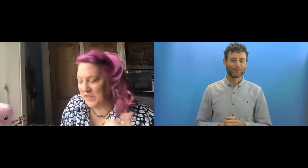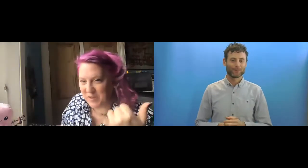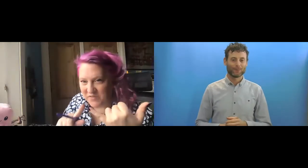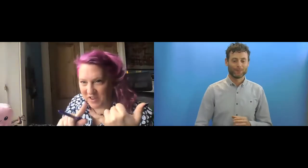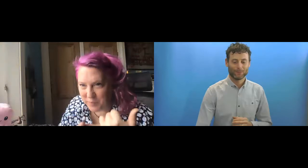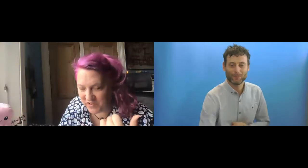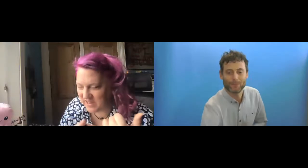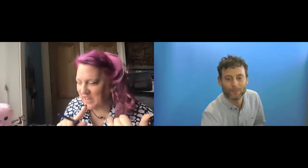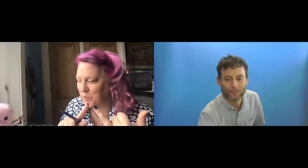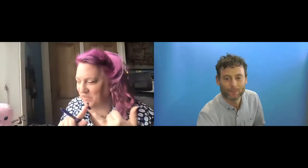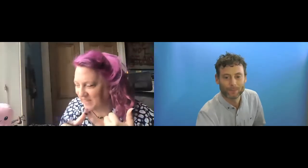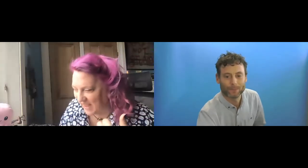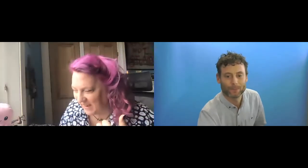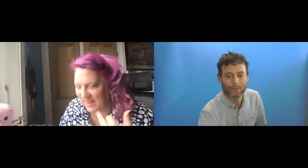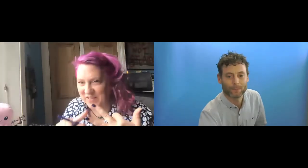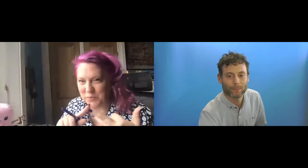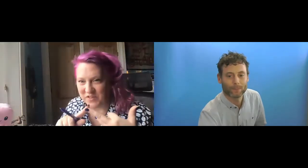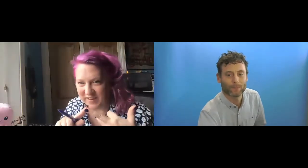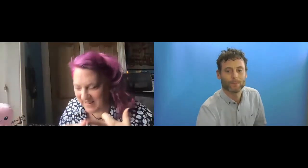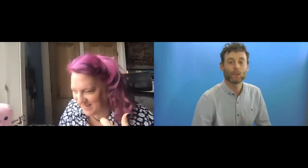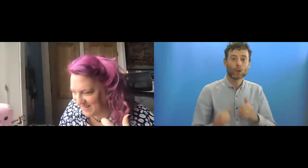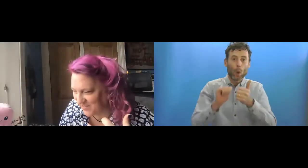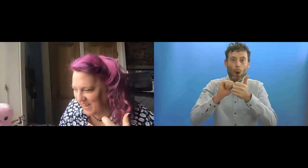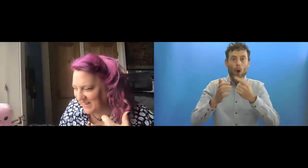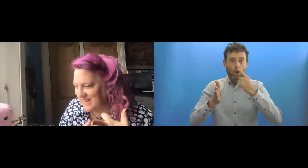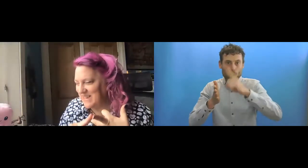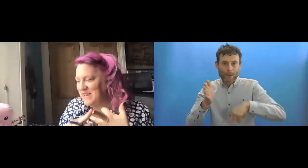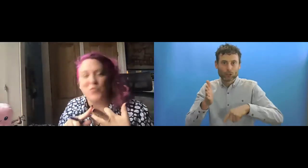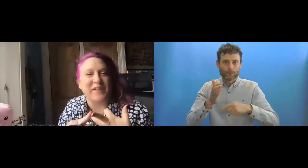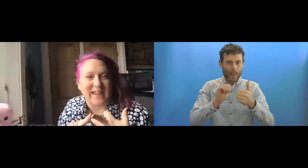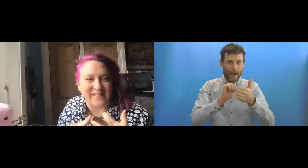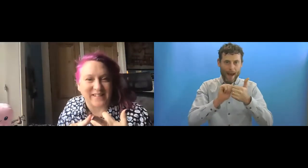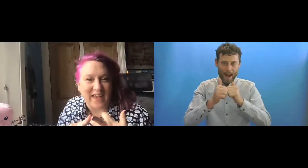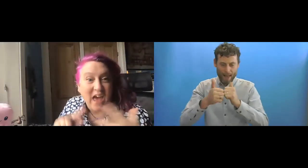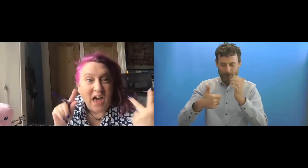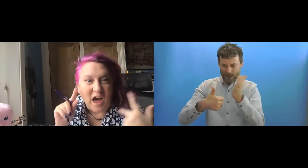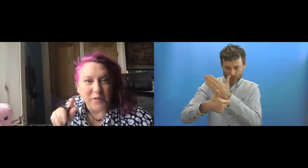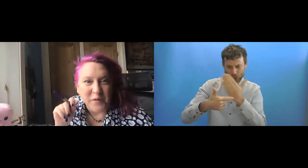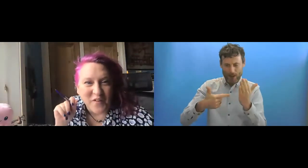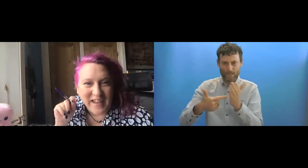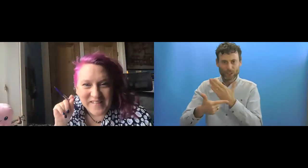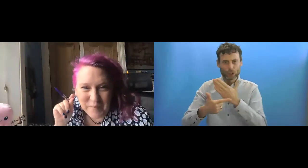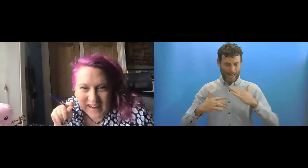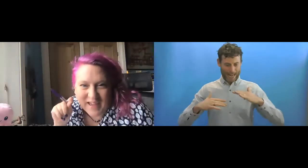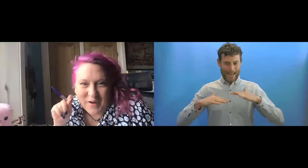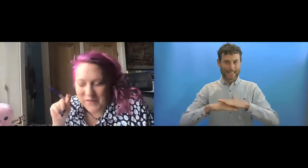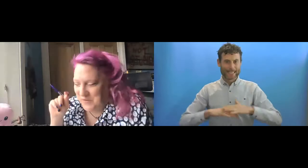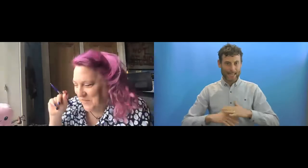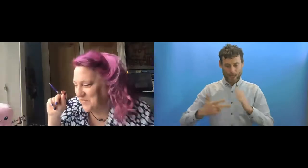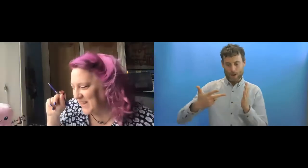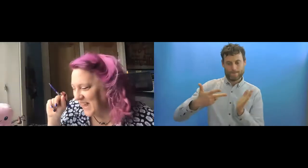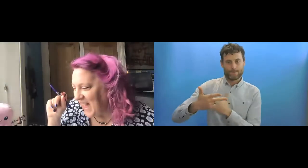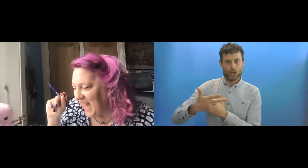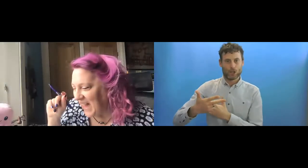Excellent. So we've done commissioning, we've done allies, we've done intersectionality. What next? I'm going to invite Isabella onto